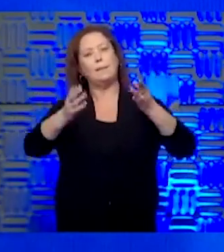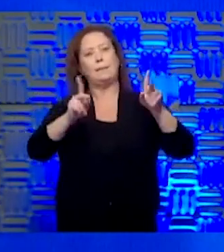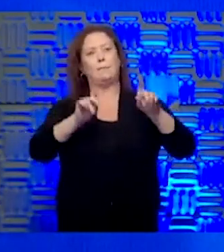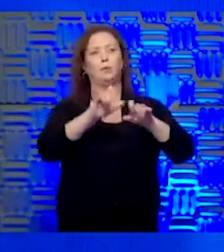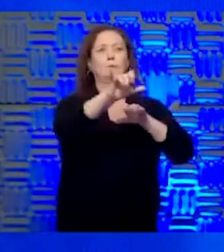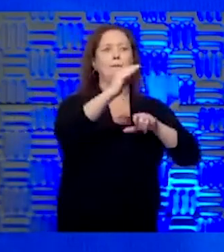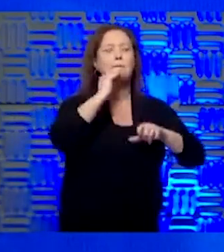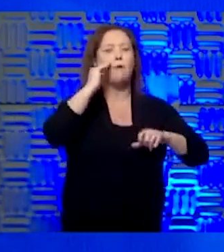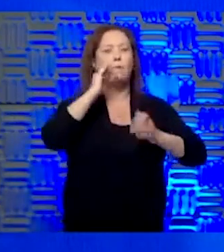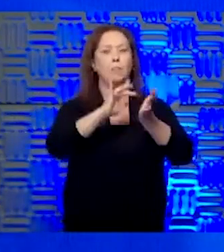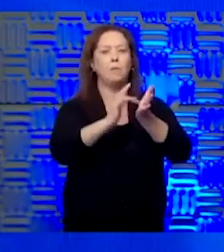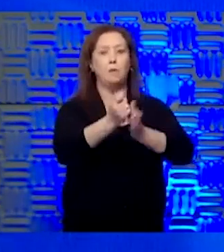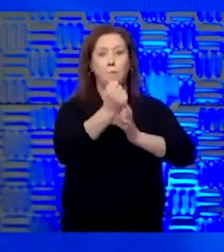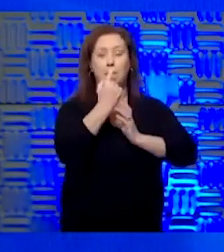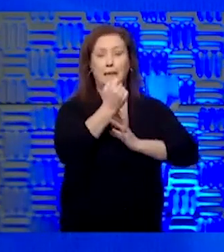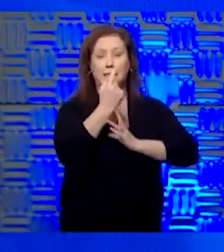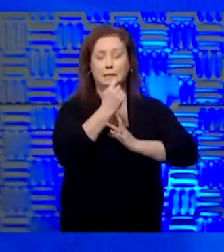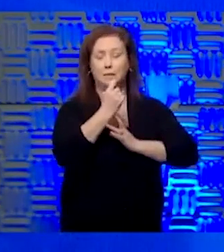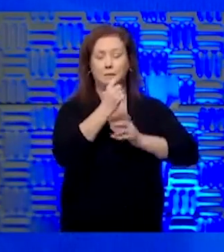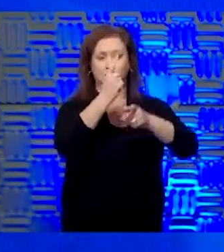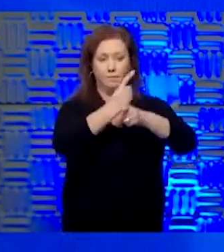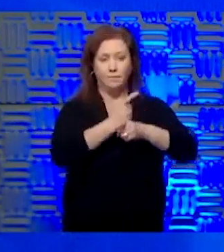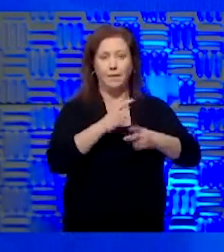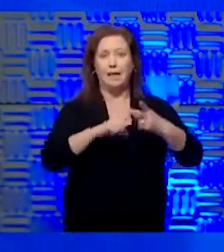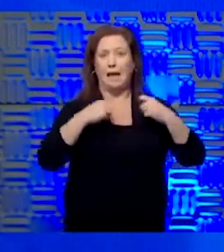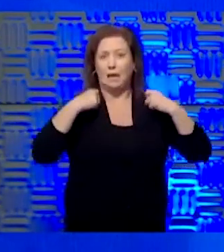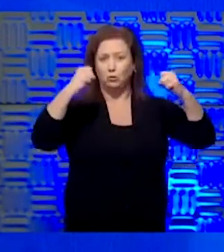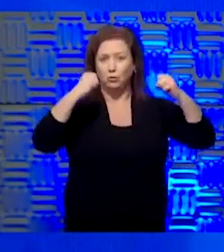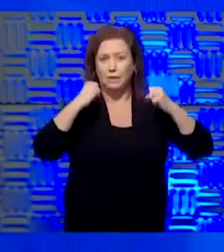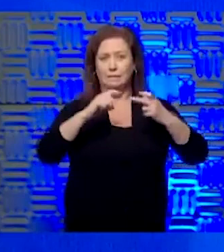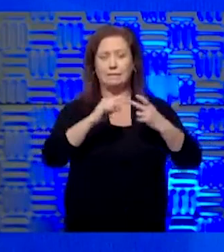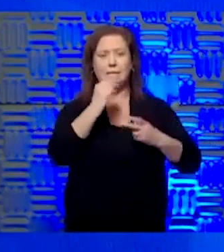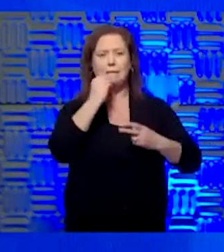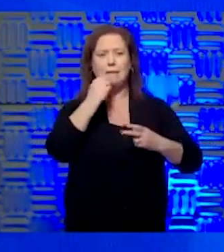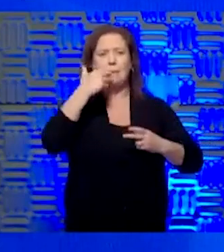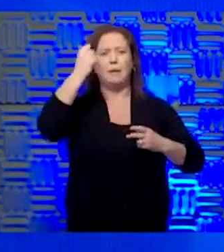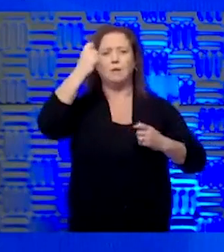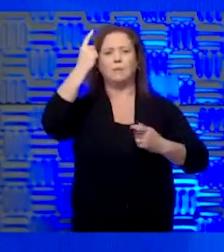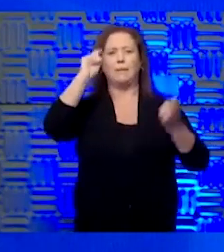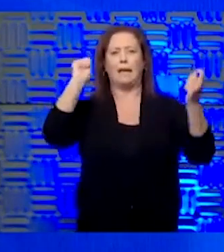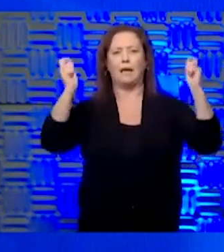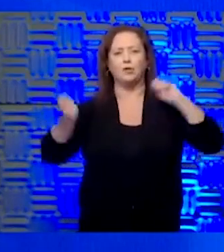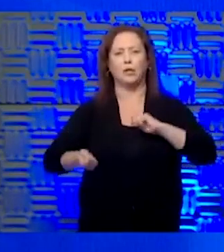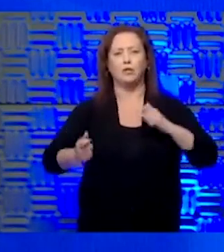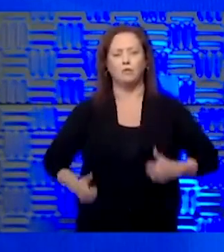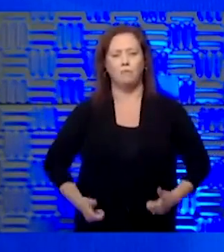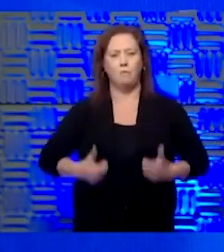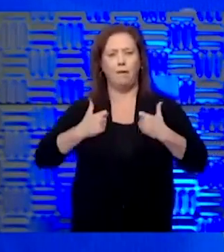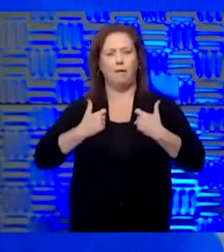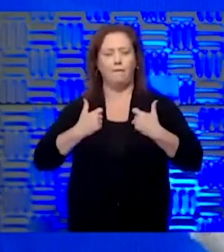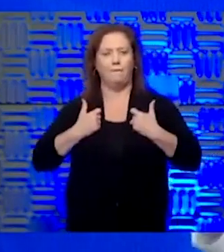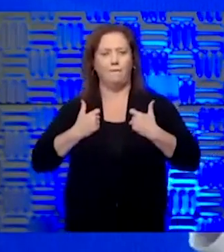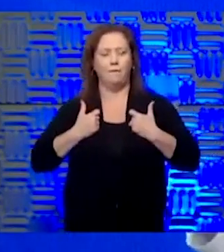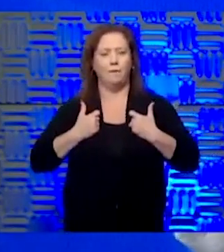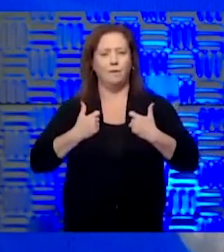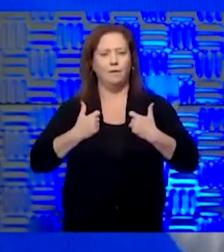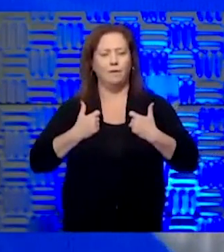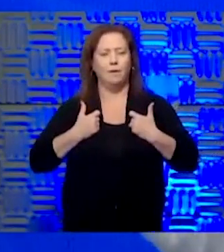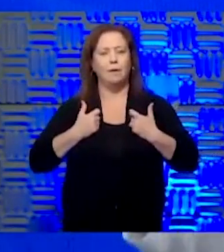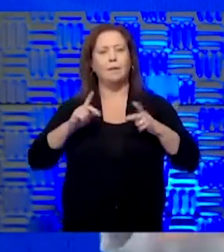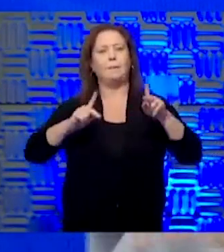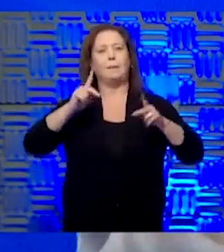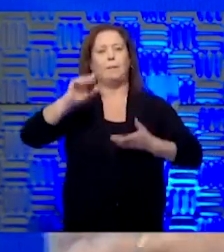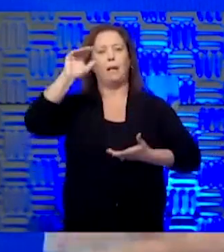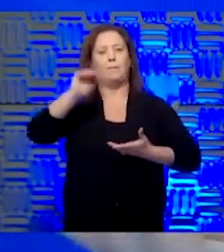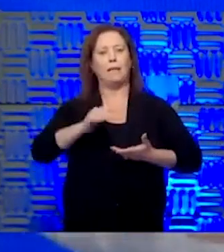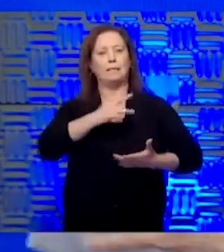home, they were taking their medicines, they were exercising, they were eating better, something had changed in our lifestyles that led to people having fewer